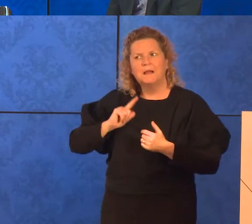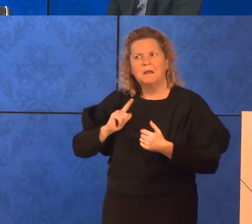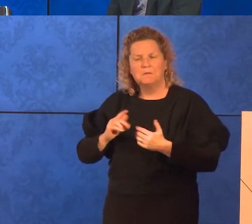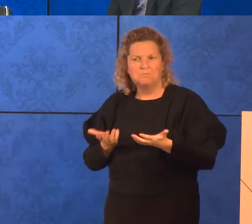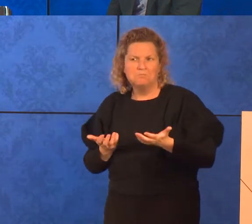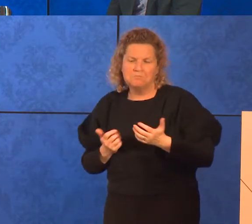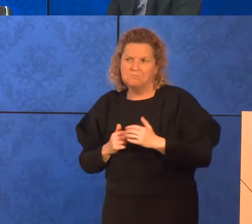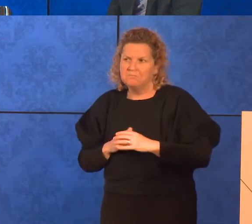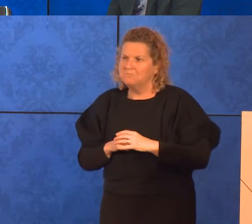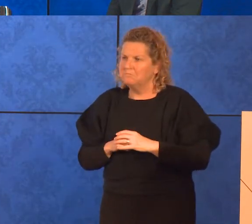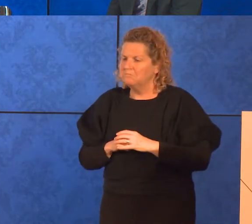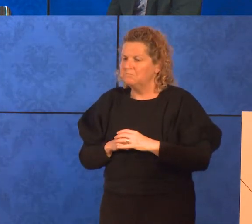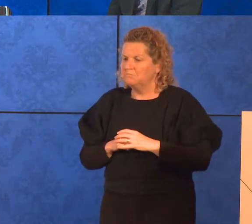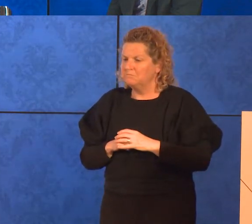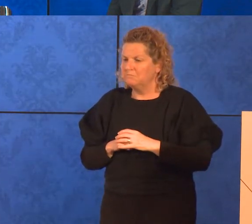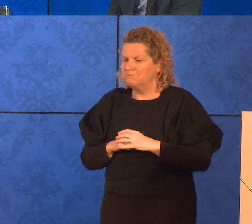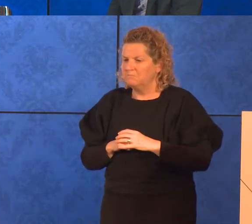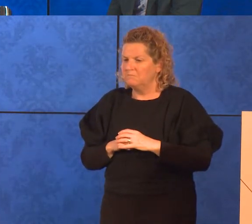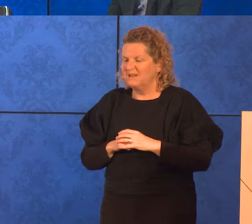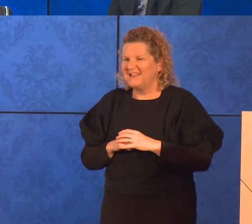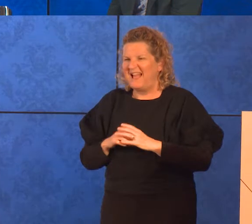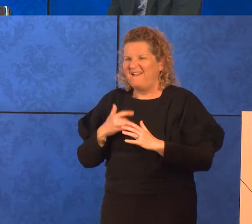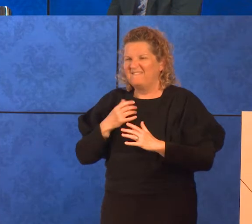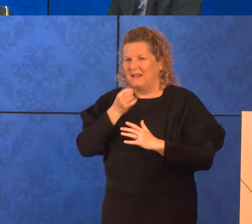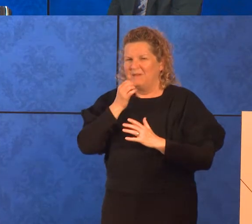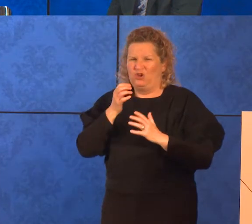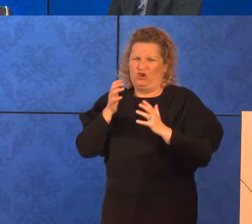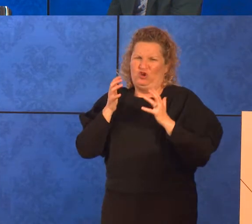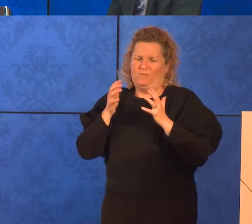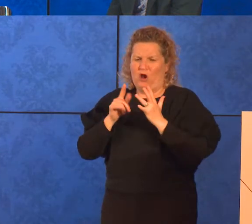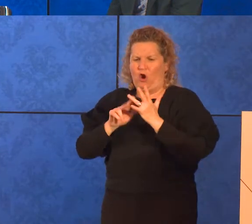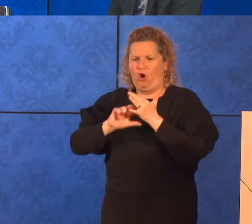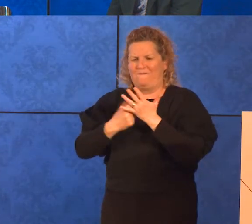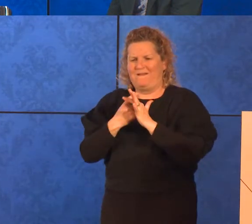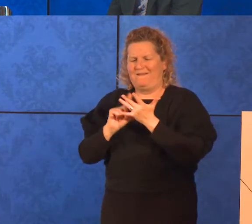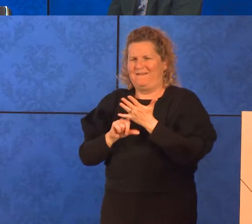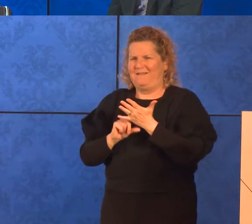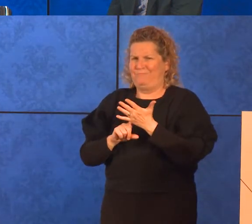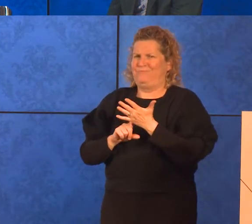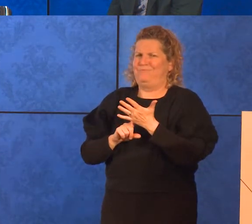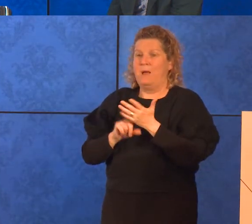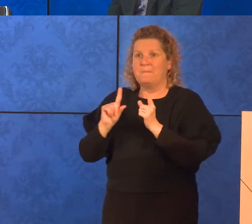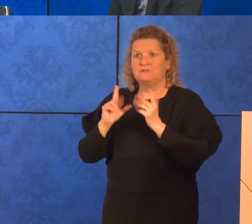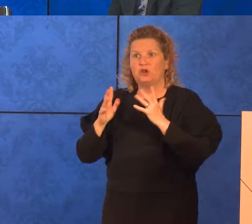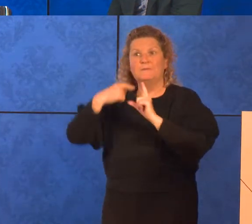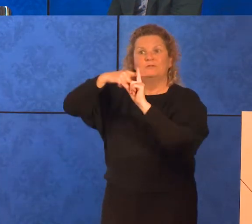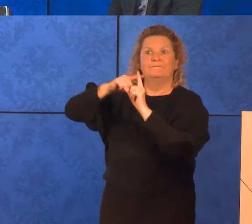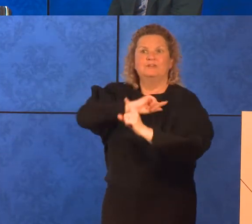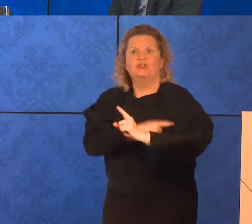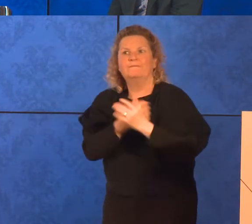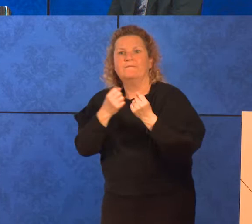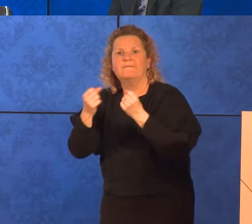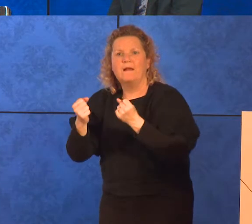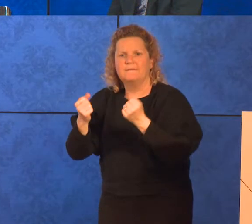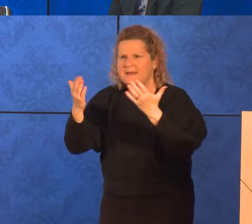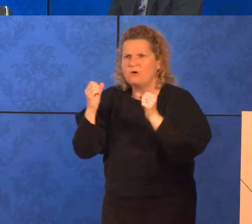it probably was this a bit of overkill with it, but I think there was a lot of energy, there was a lot of positivity, there was a lot of let's